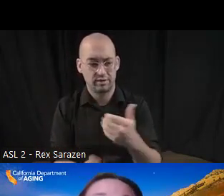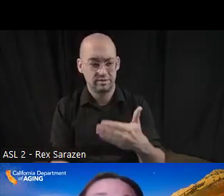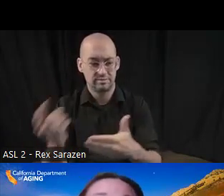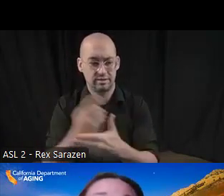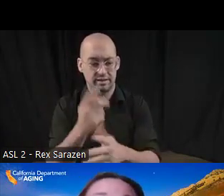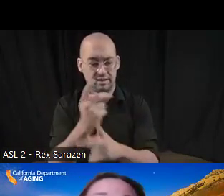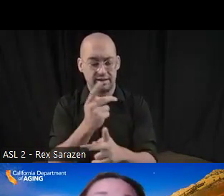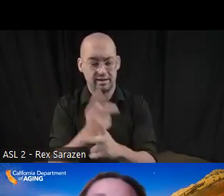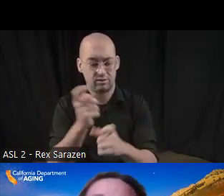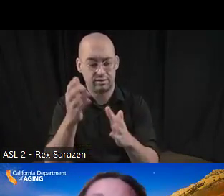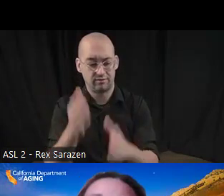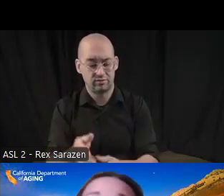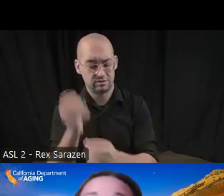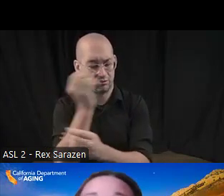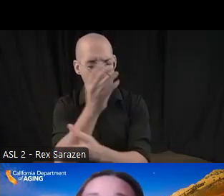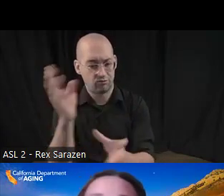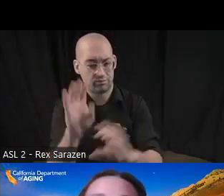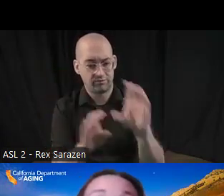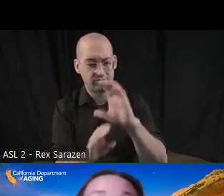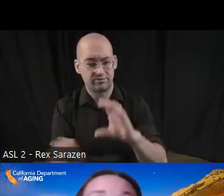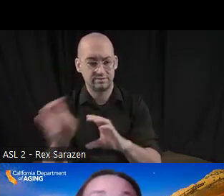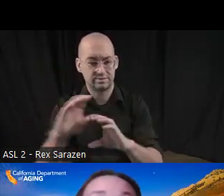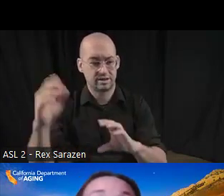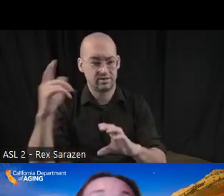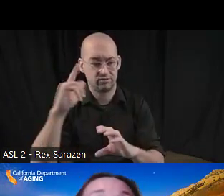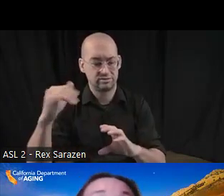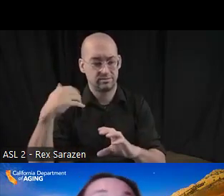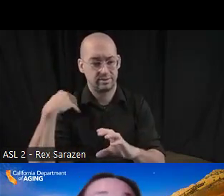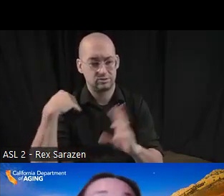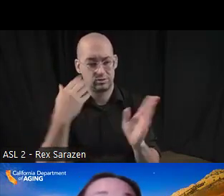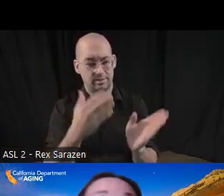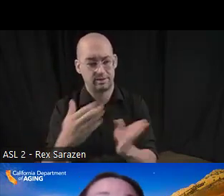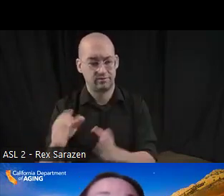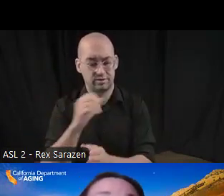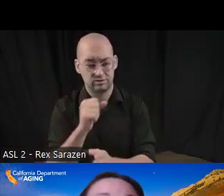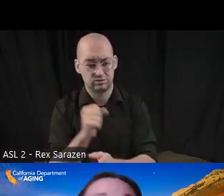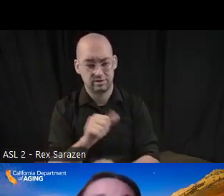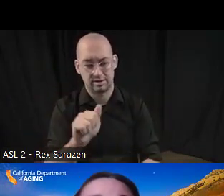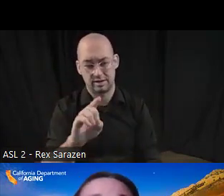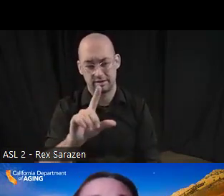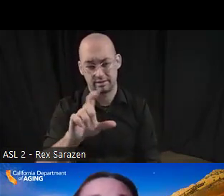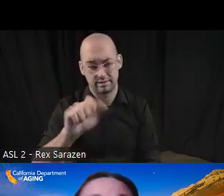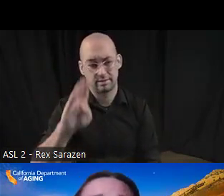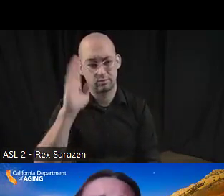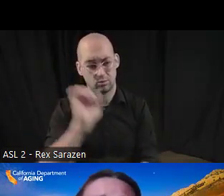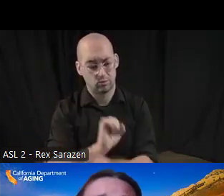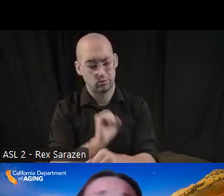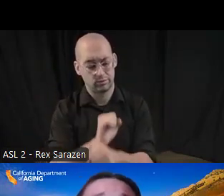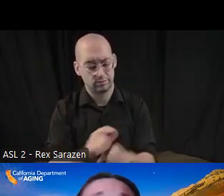the advancement of the California's Master Plan for Aging, so the MPA. ADLIB will work alongside